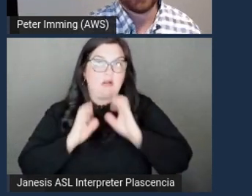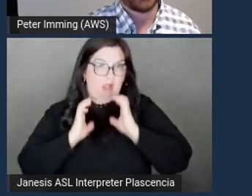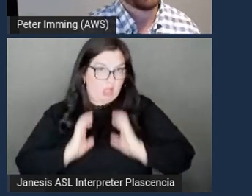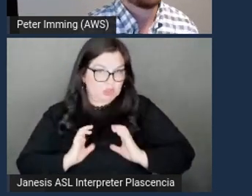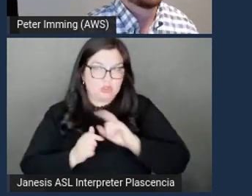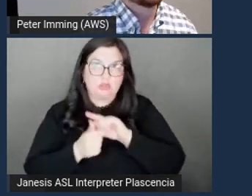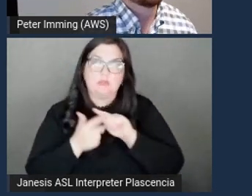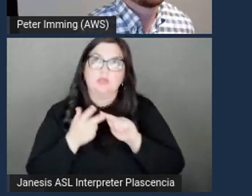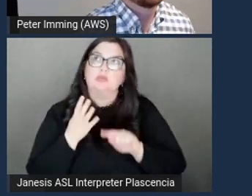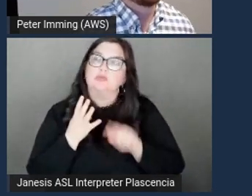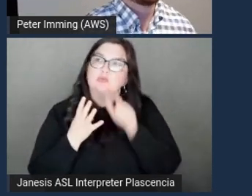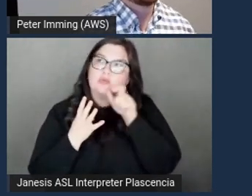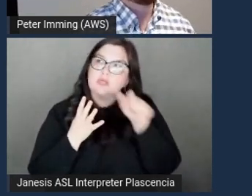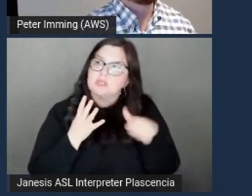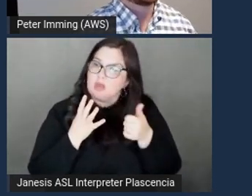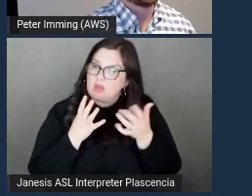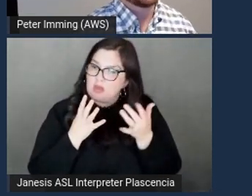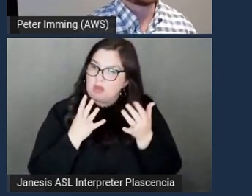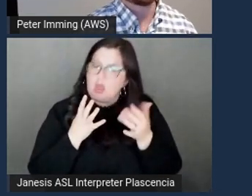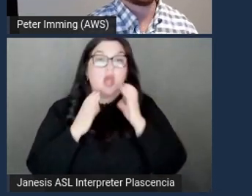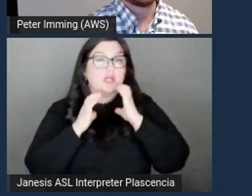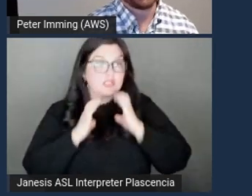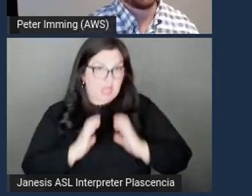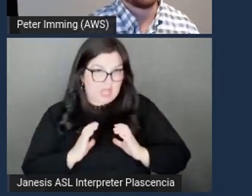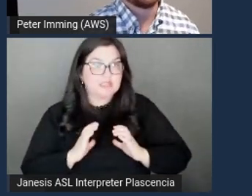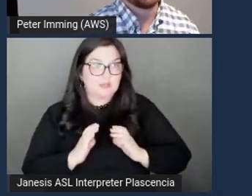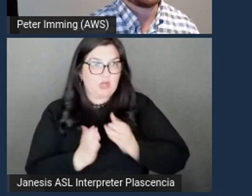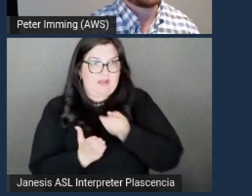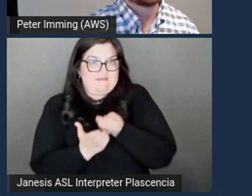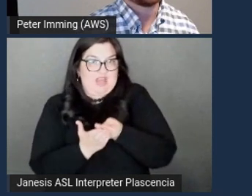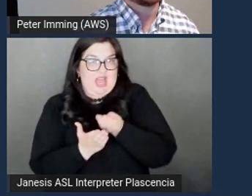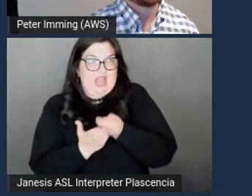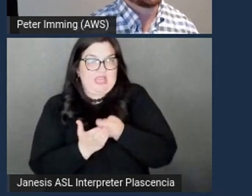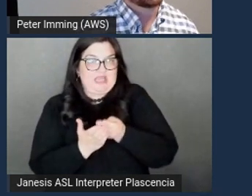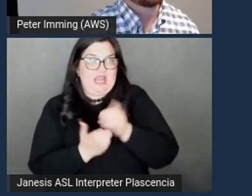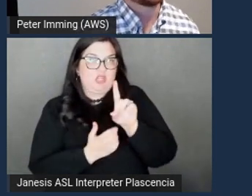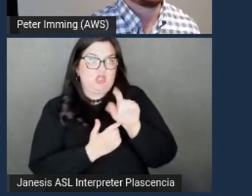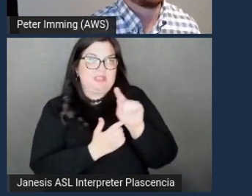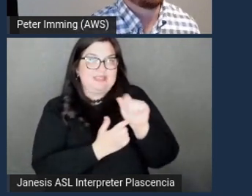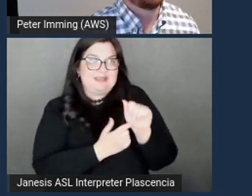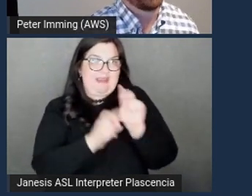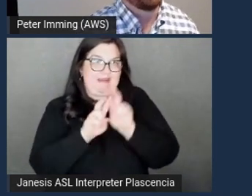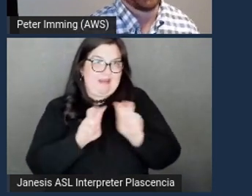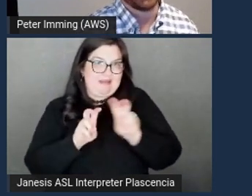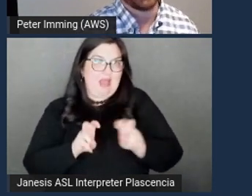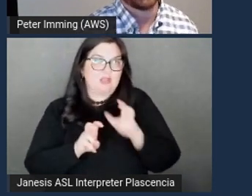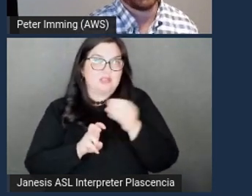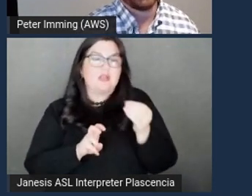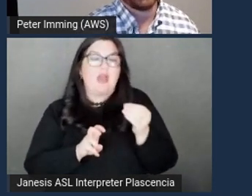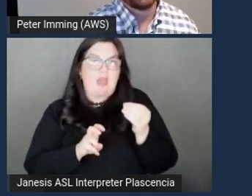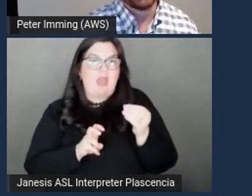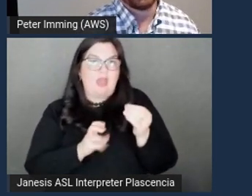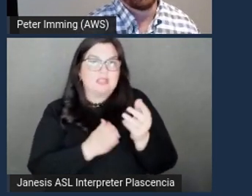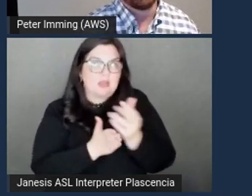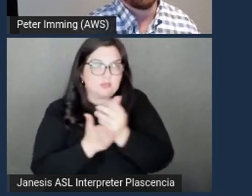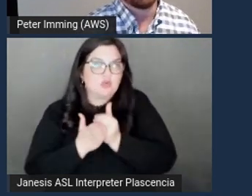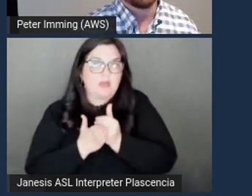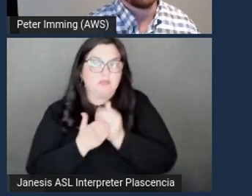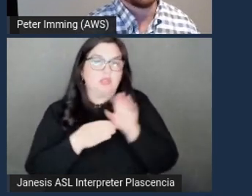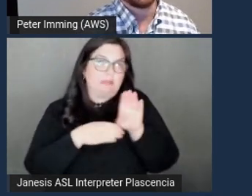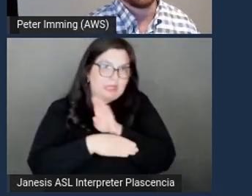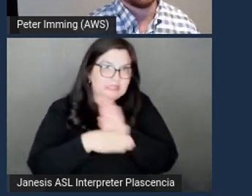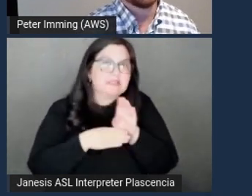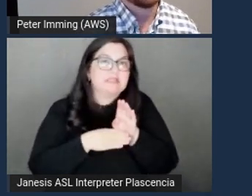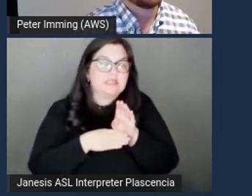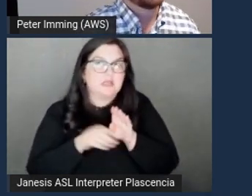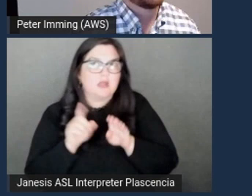we have some customers on the financial data analysis and subscription business that are using.